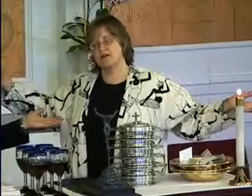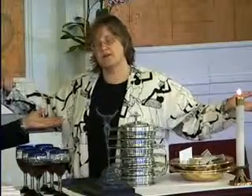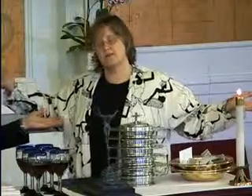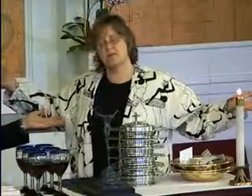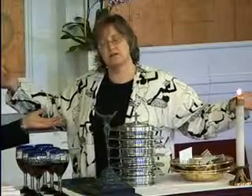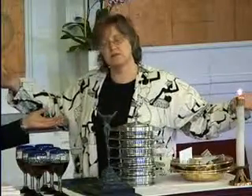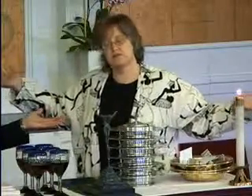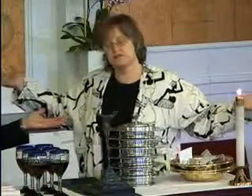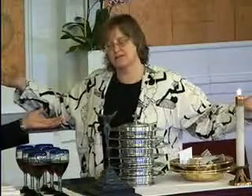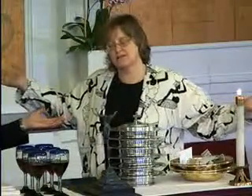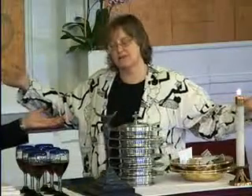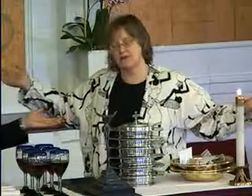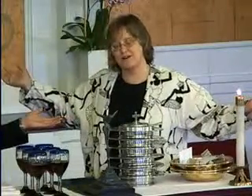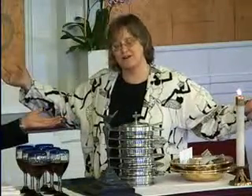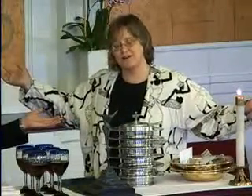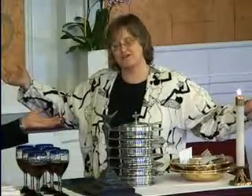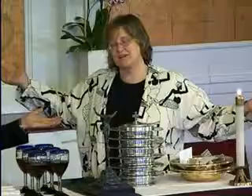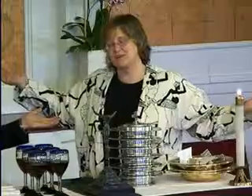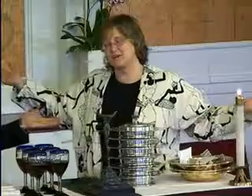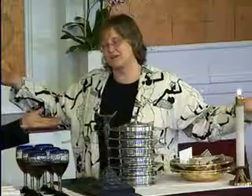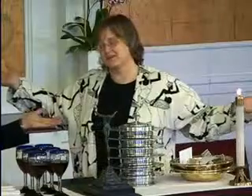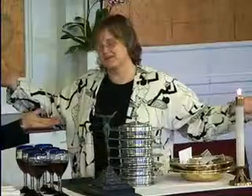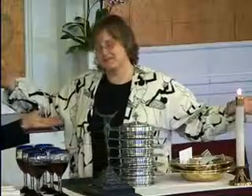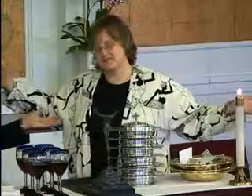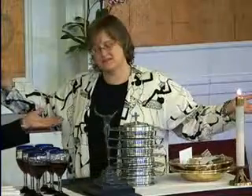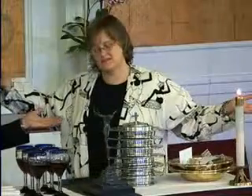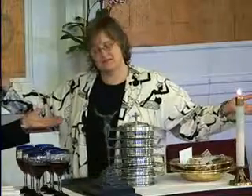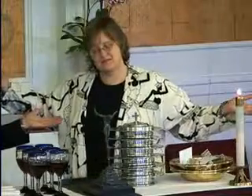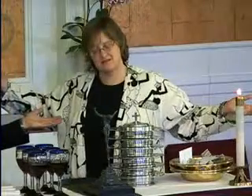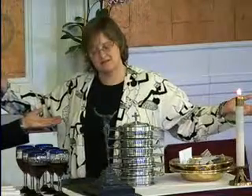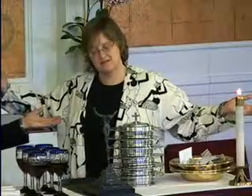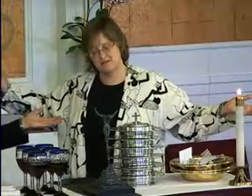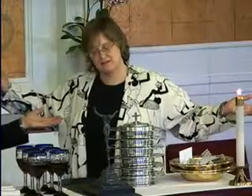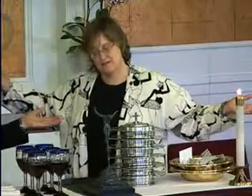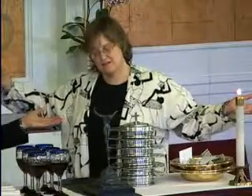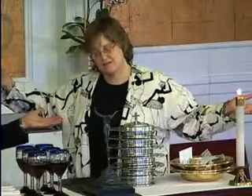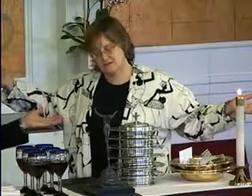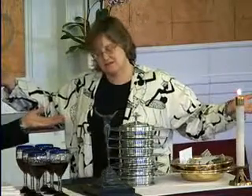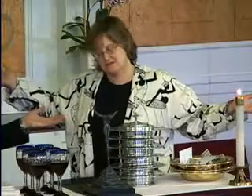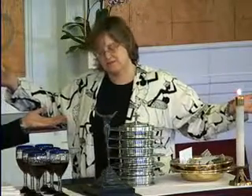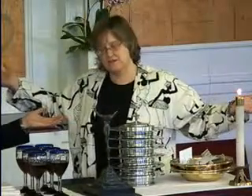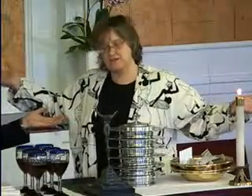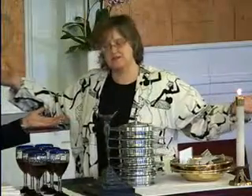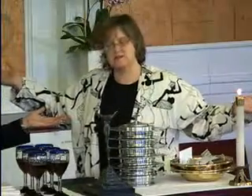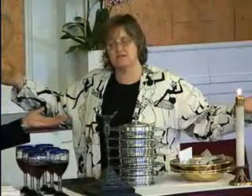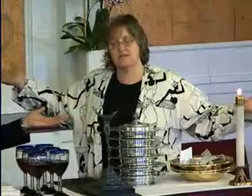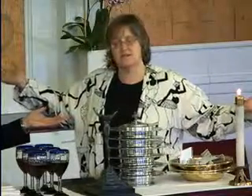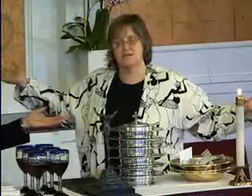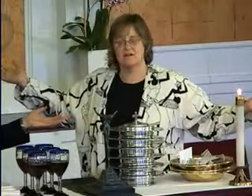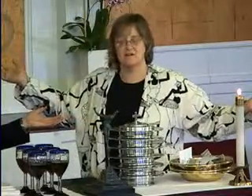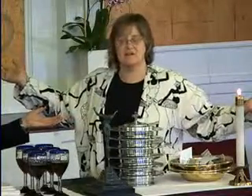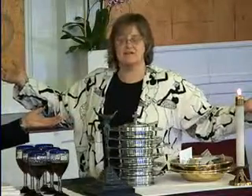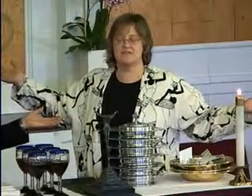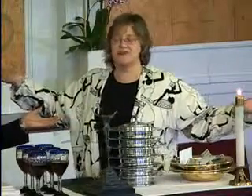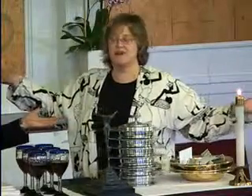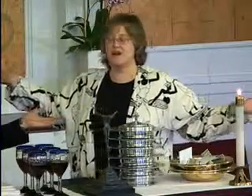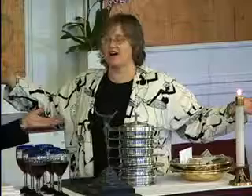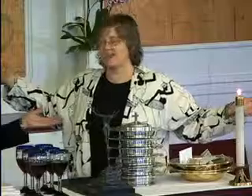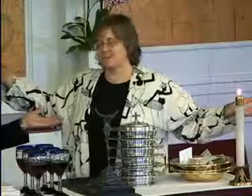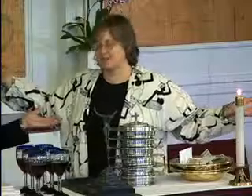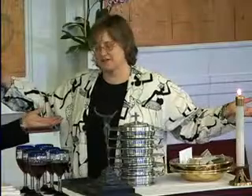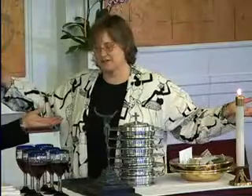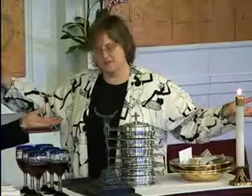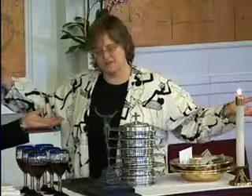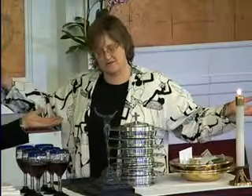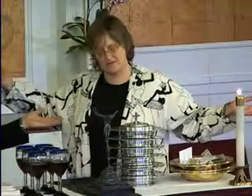my prayer is that we go to the living water and drink in abundance, to feast on the presence of